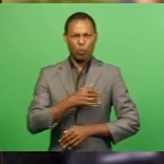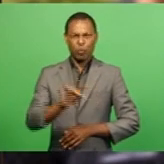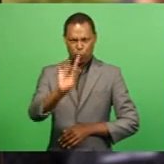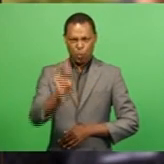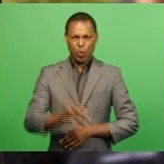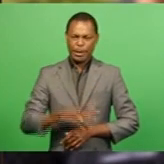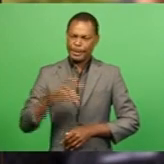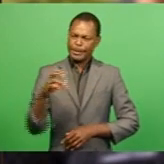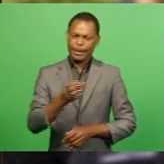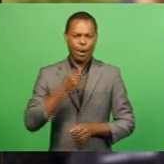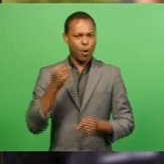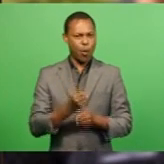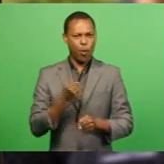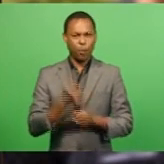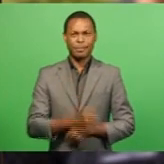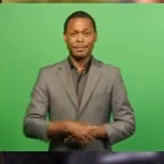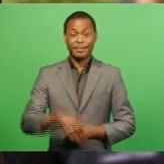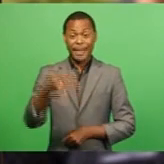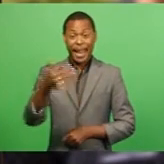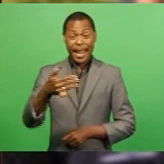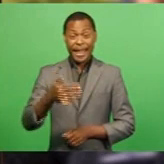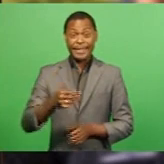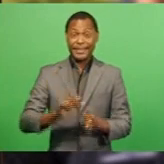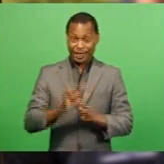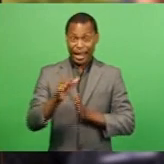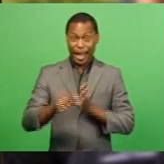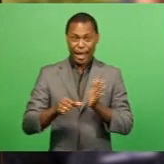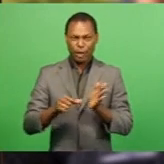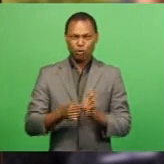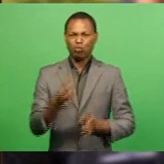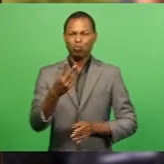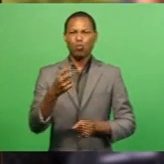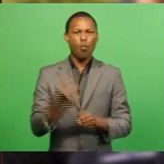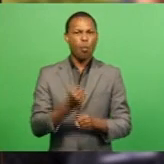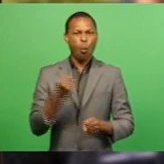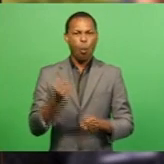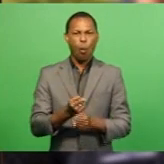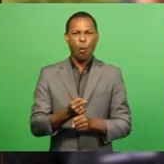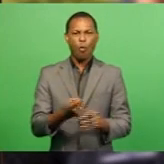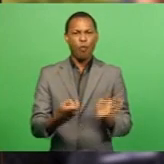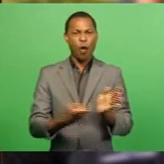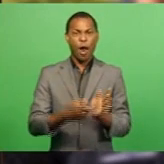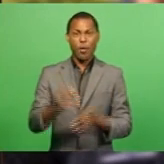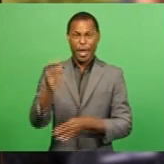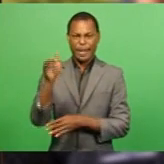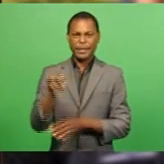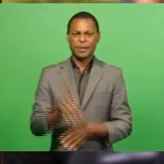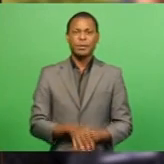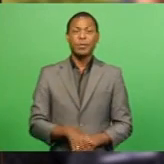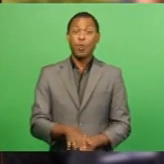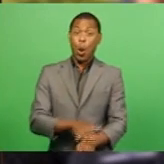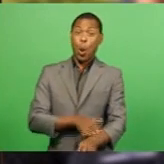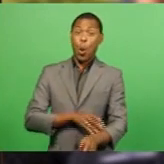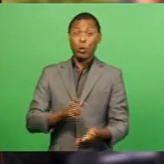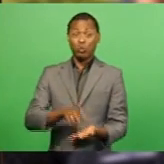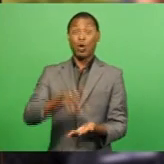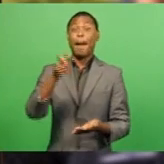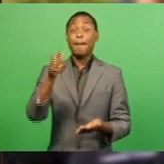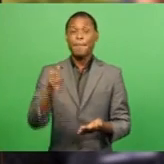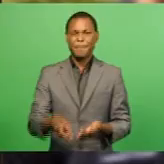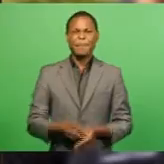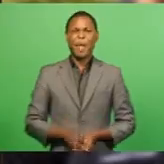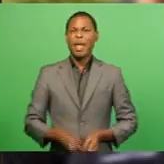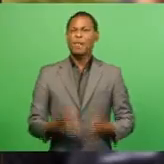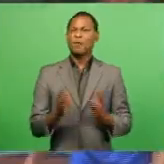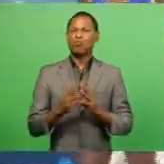at the process. The 19-year-old bagged 2 gold medals for RKS, winning his first in the long jump event and securing the second in the triple